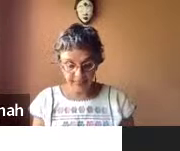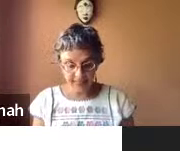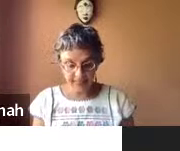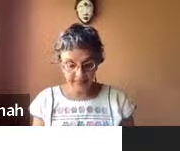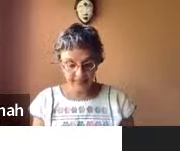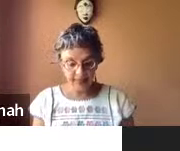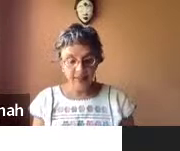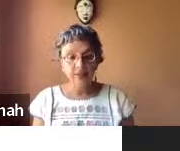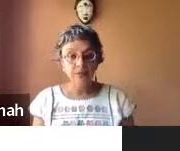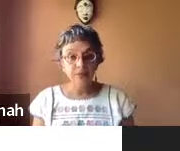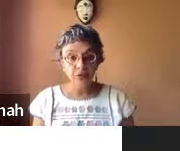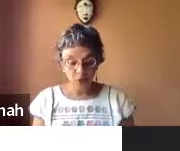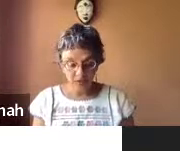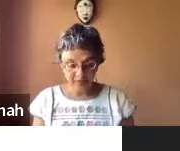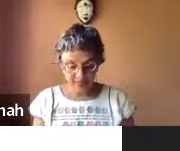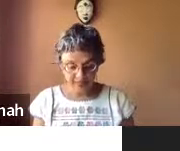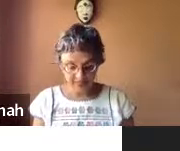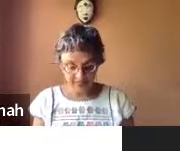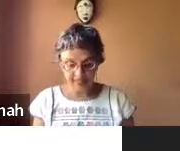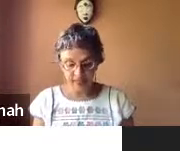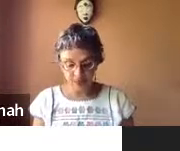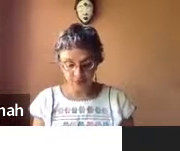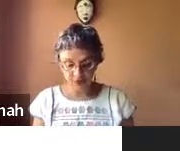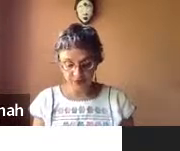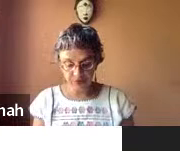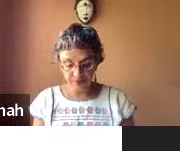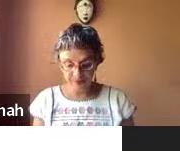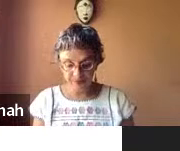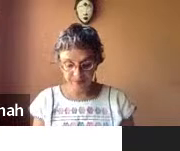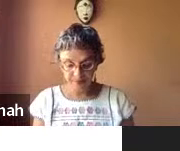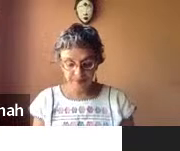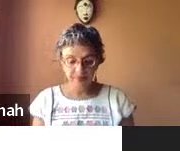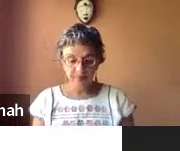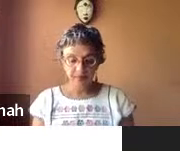livestock feeding, fish processing, and others.